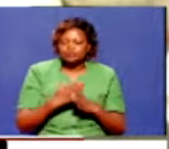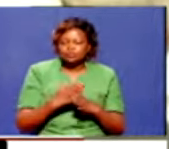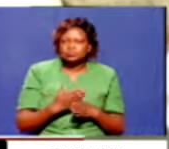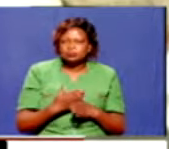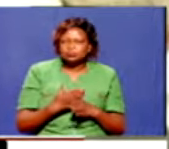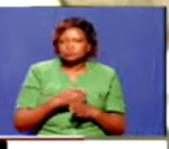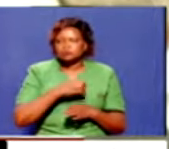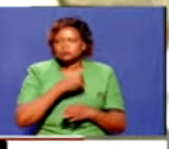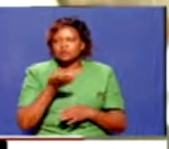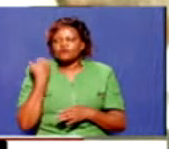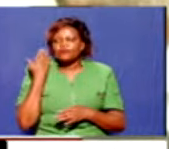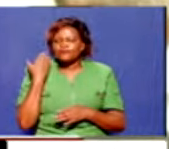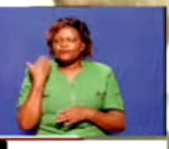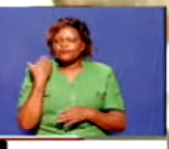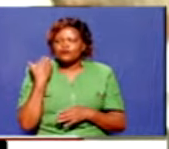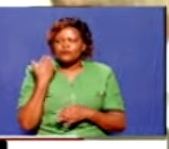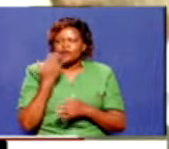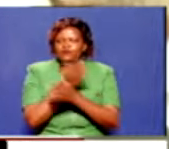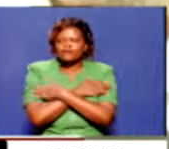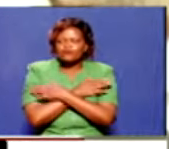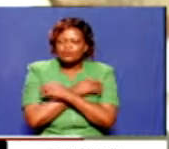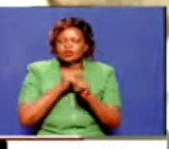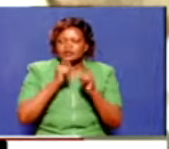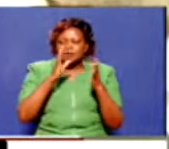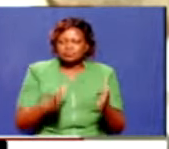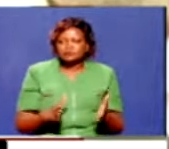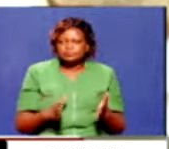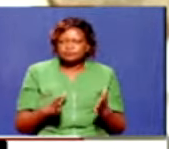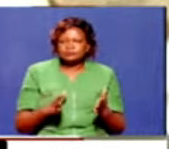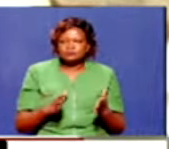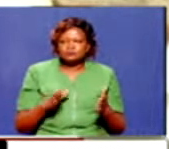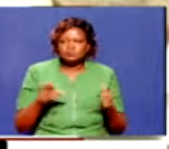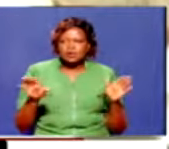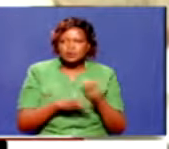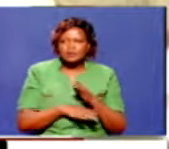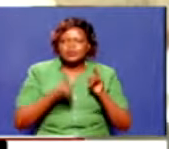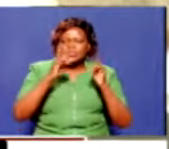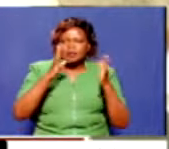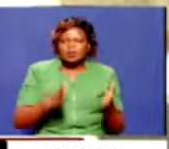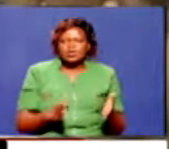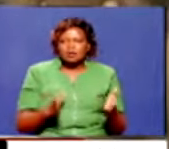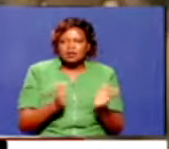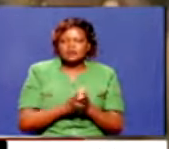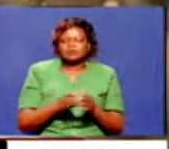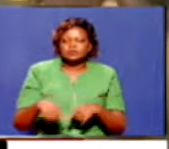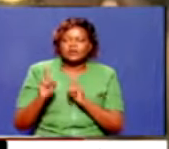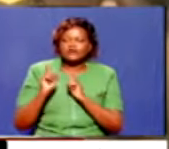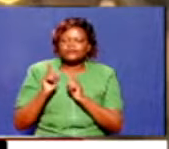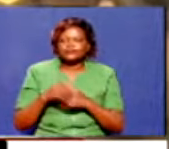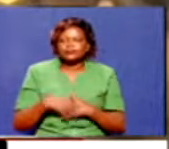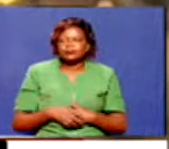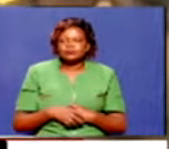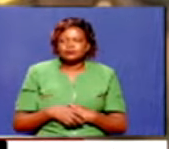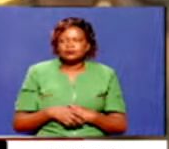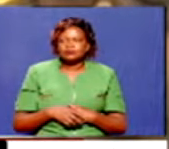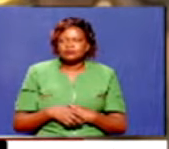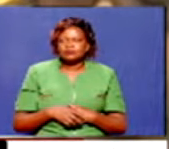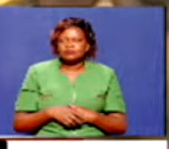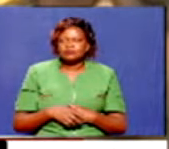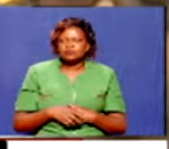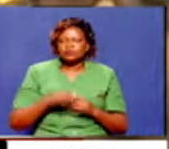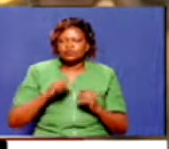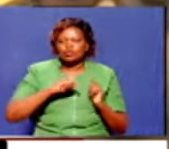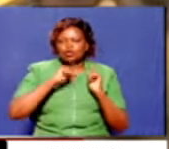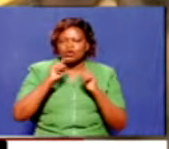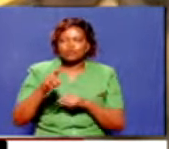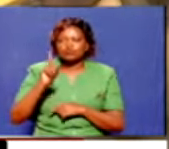former colleagues or directors or deputy directors and himself. We shall be moving to the Director of